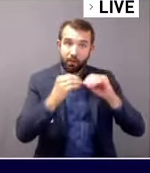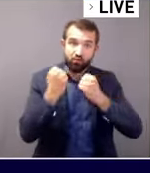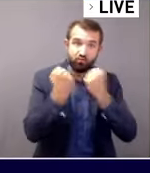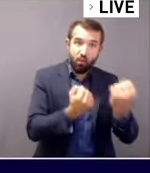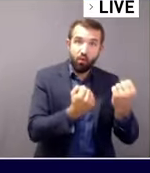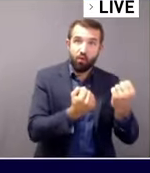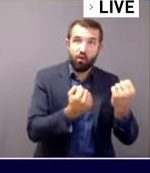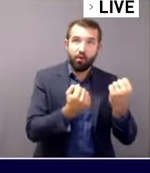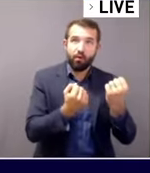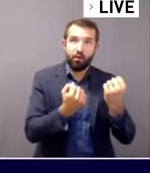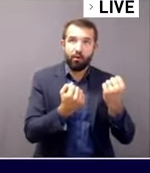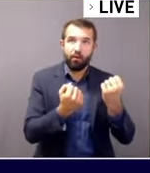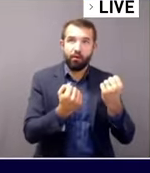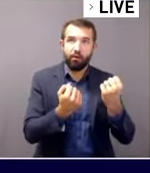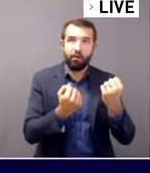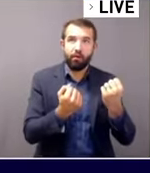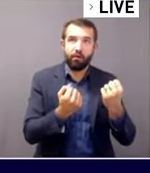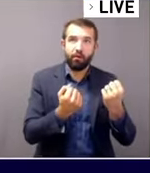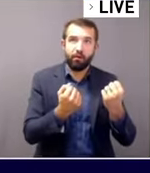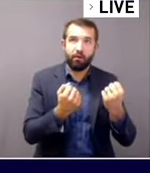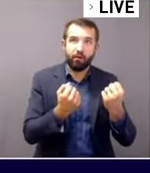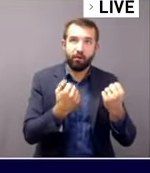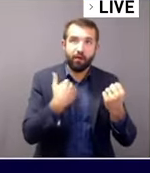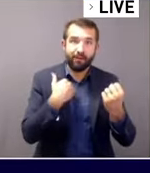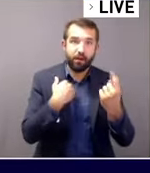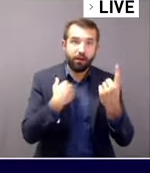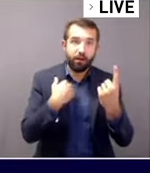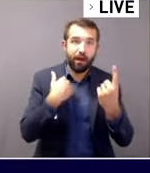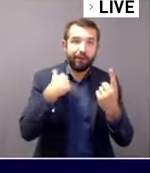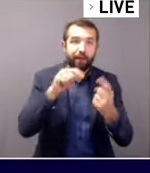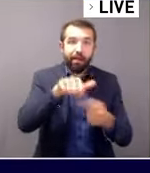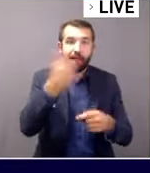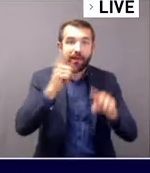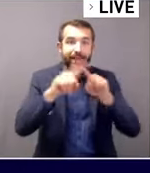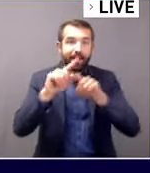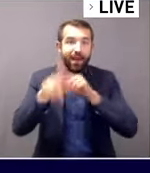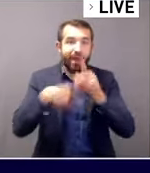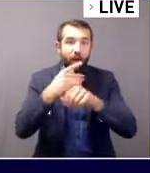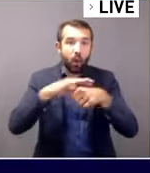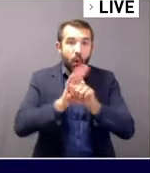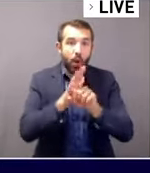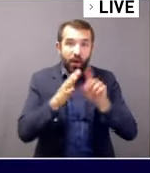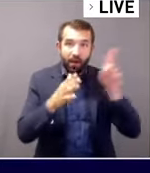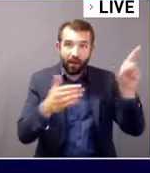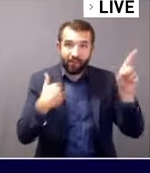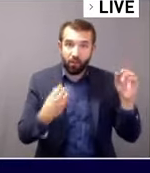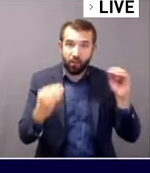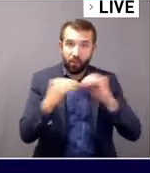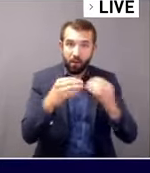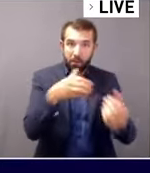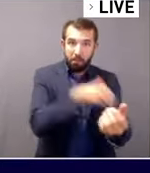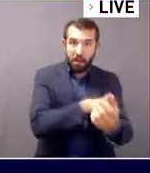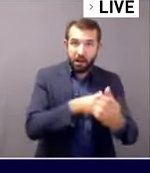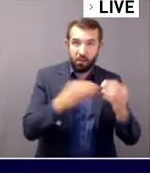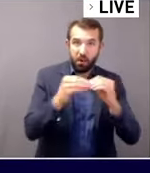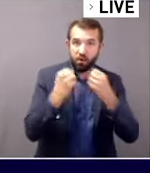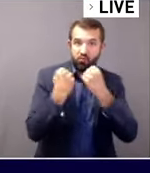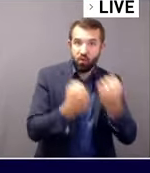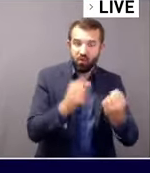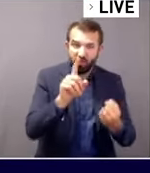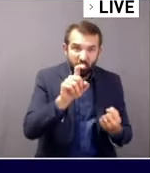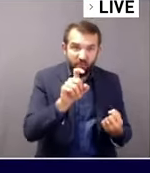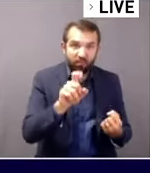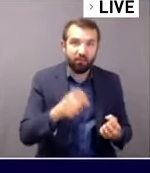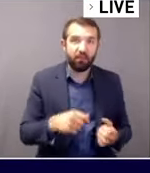different variants of COVID we have in the state? We are working with the Jackson Laboratory to undertake a